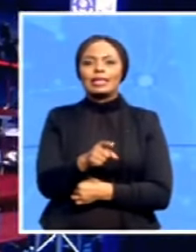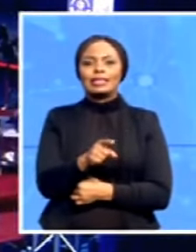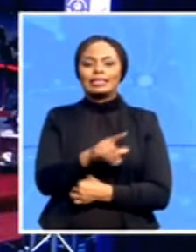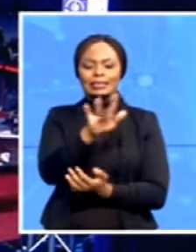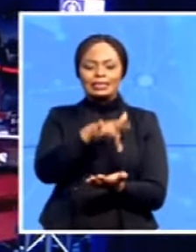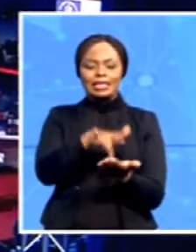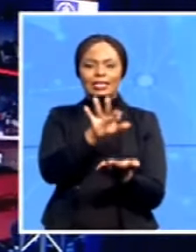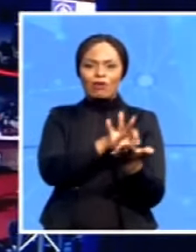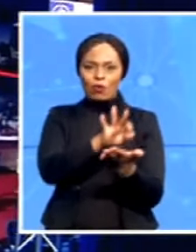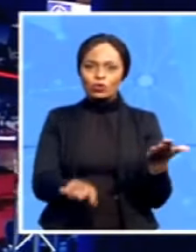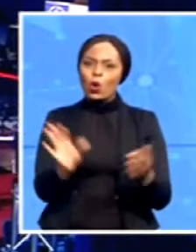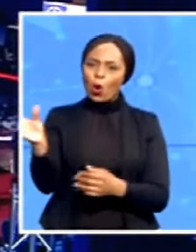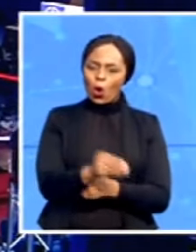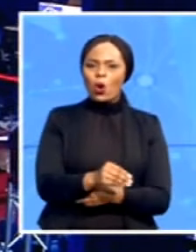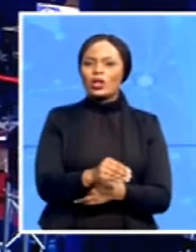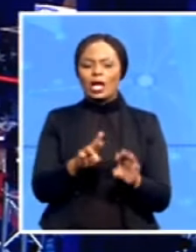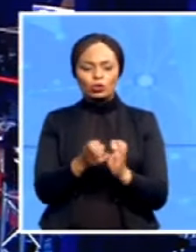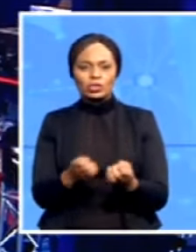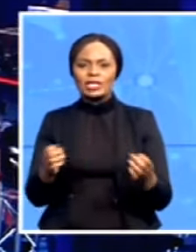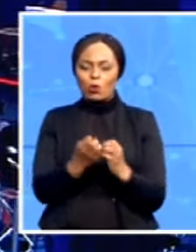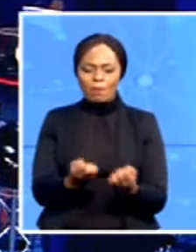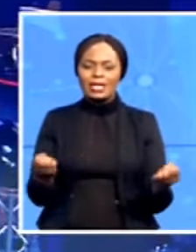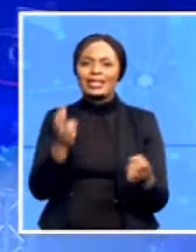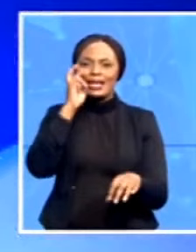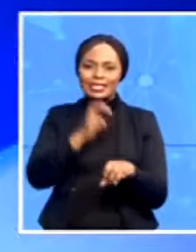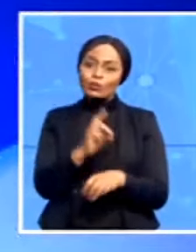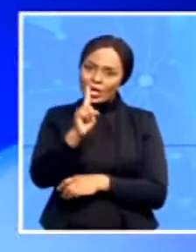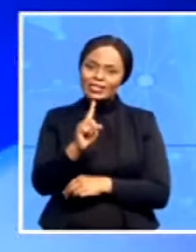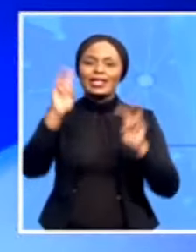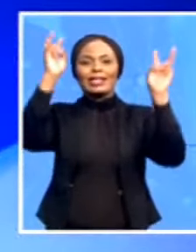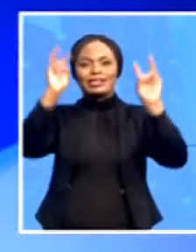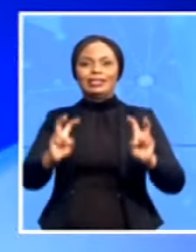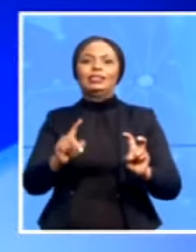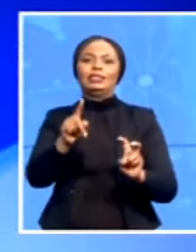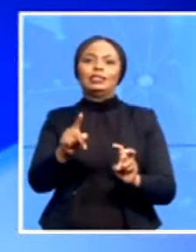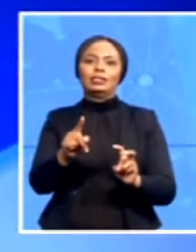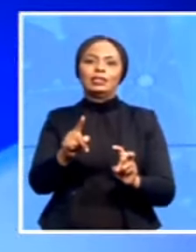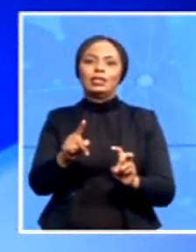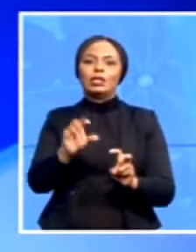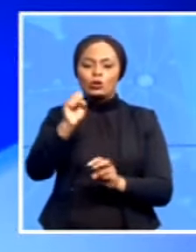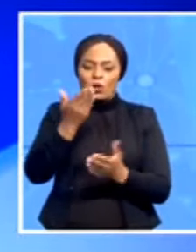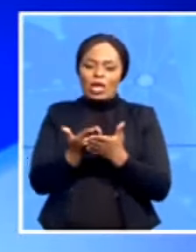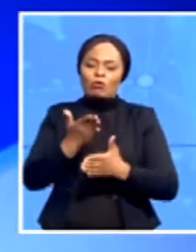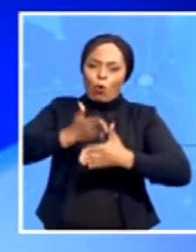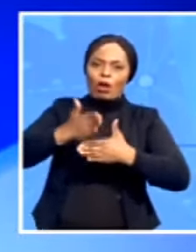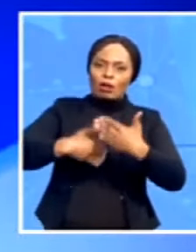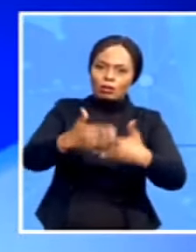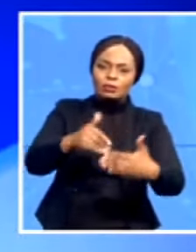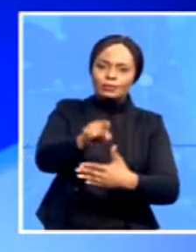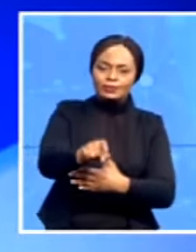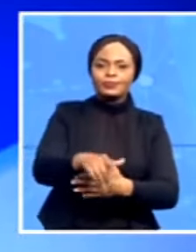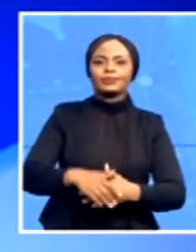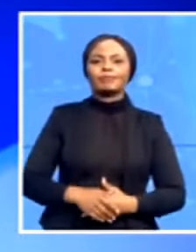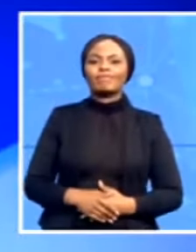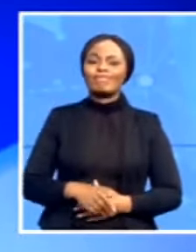functional. So those sorts of issues are issues that are likely to have an impact on the preparations of the Commission for